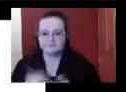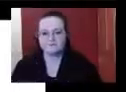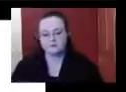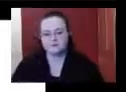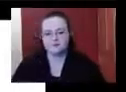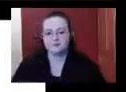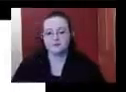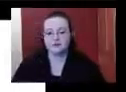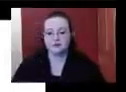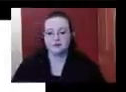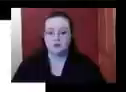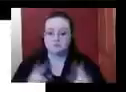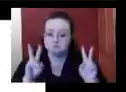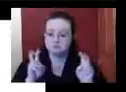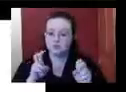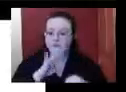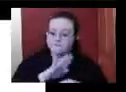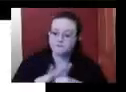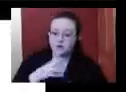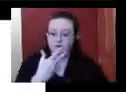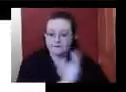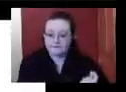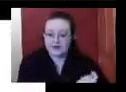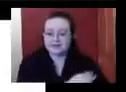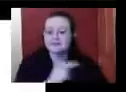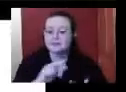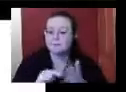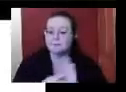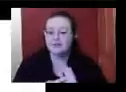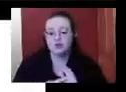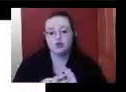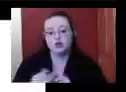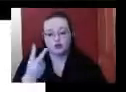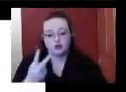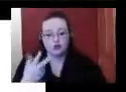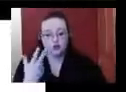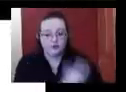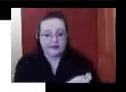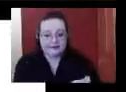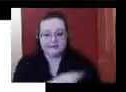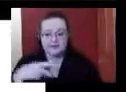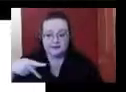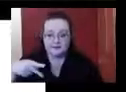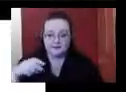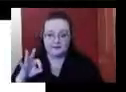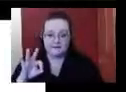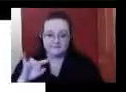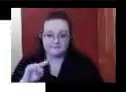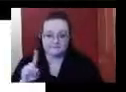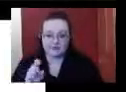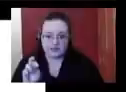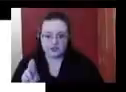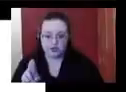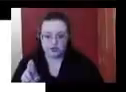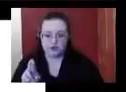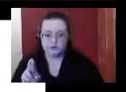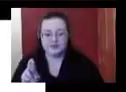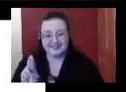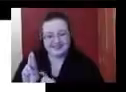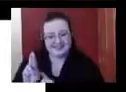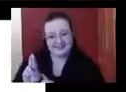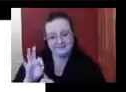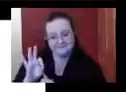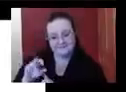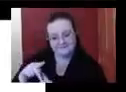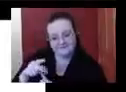To be fully vaccinated, students must have received 2 doses of the Pfizer vaccine, which is currently the only vaccine authorized